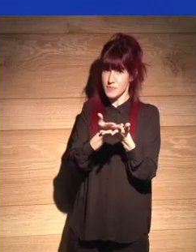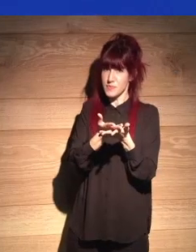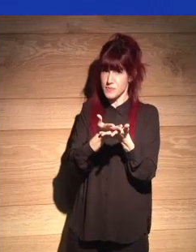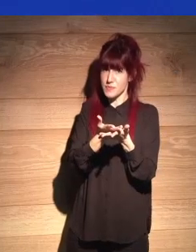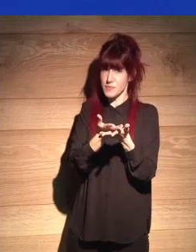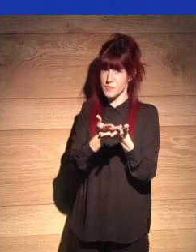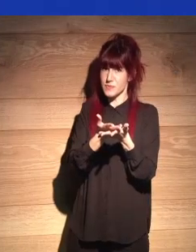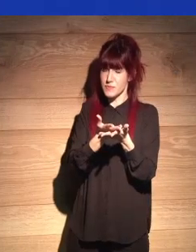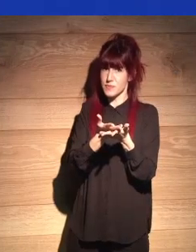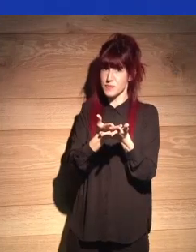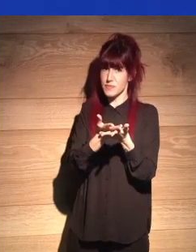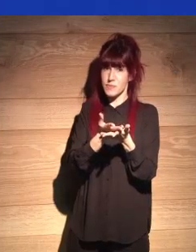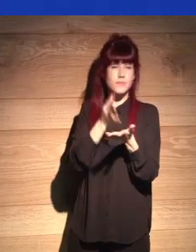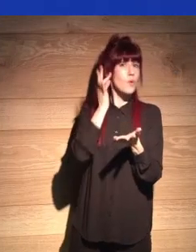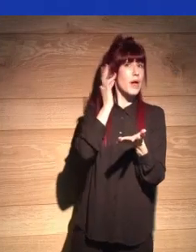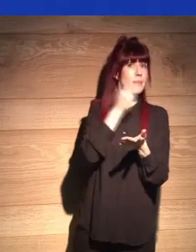applications that presented